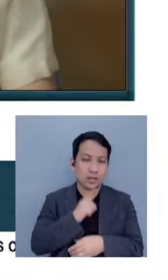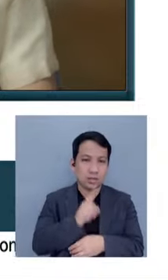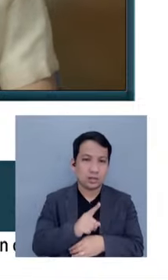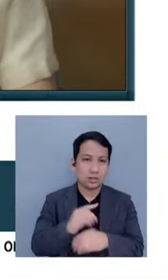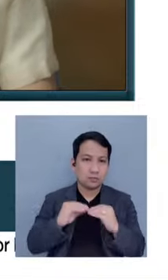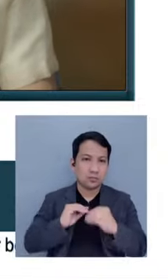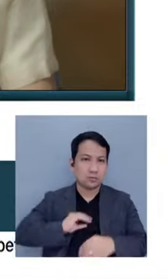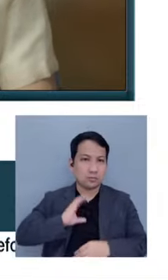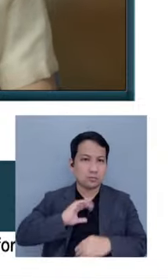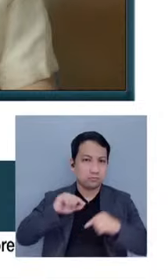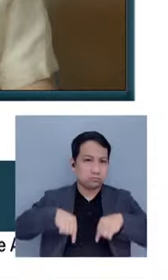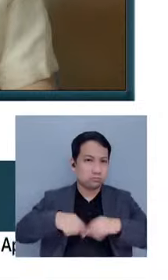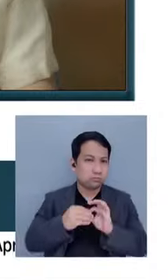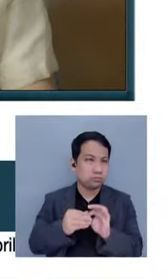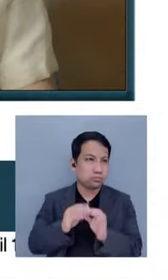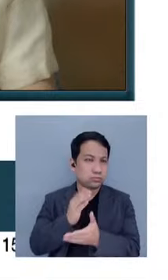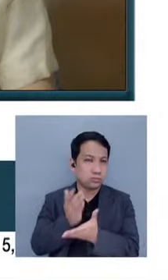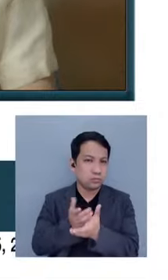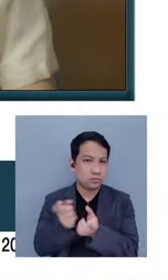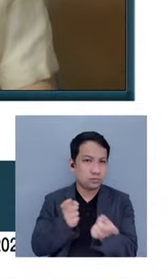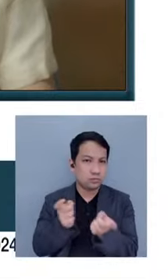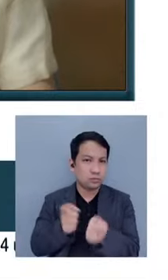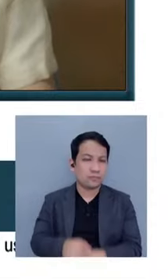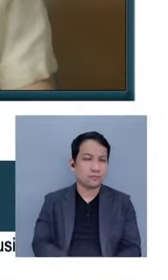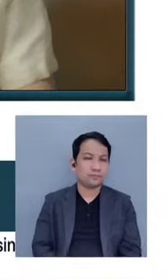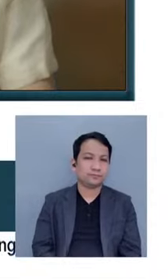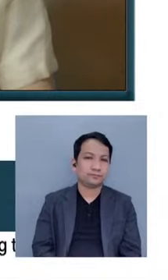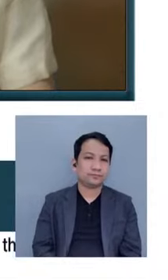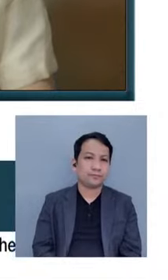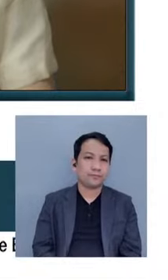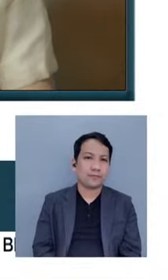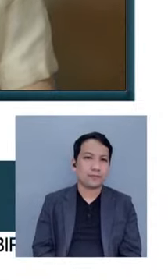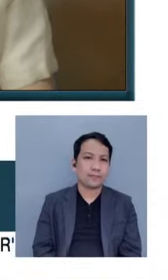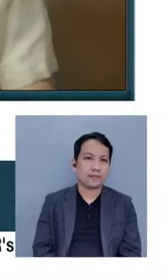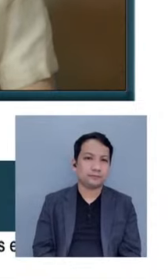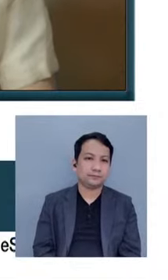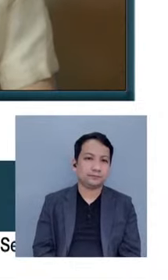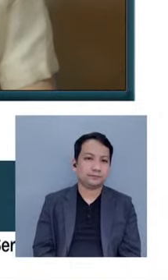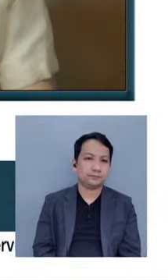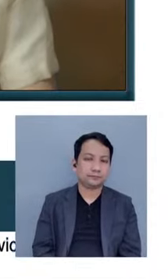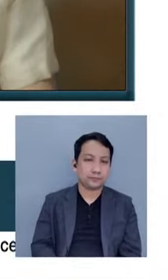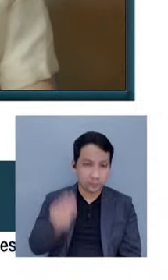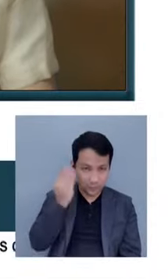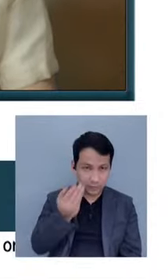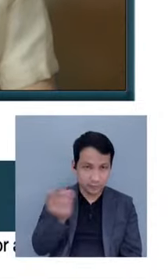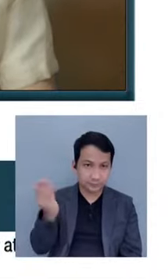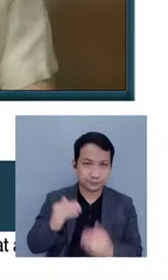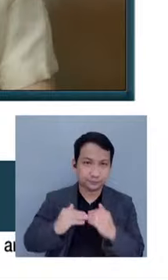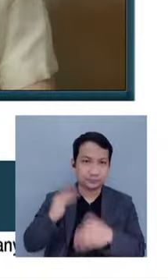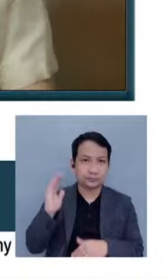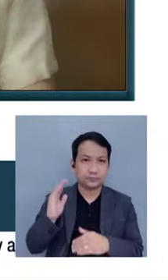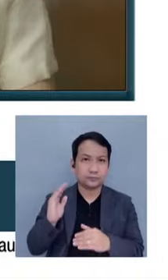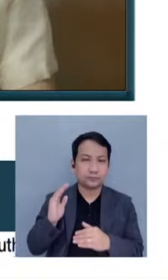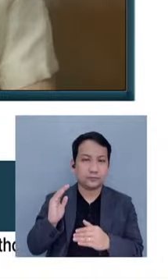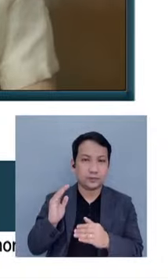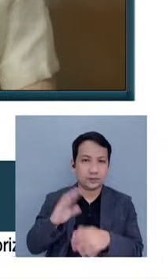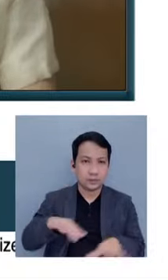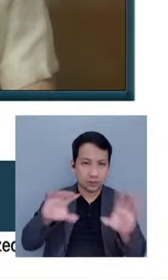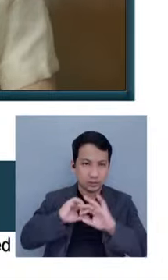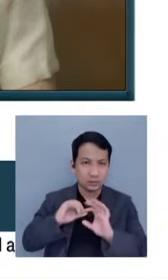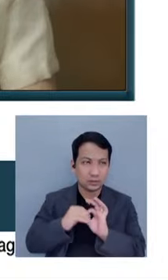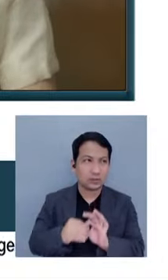here is some sort of control, correct? Correct. So that they will get their way in the end.